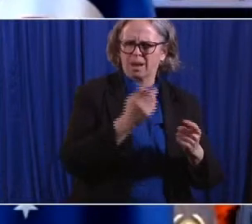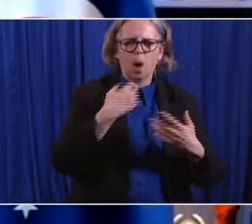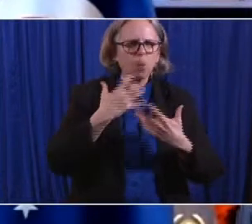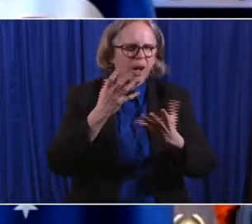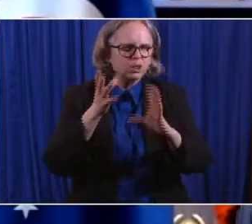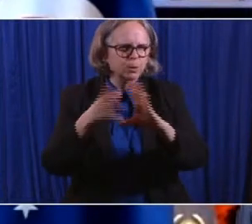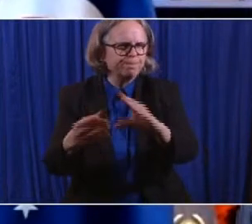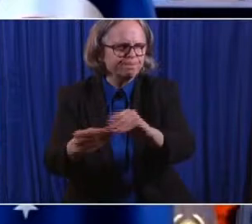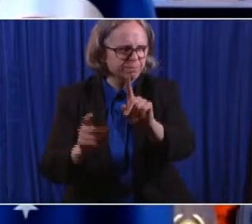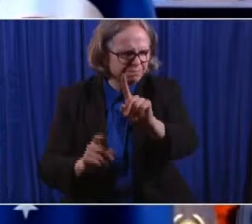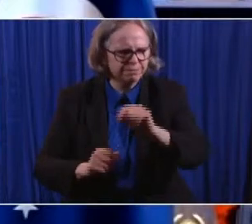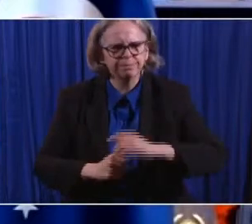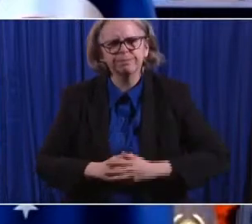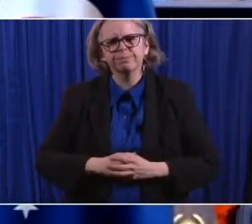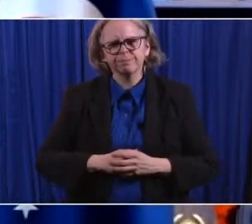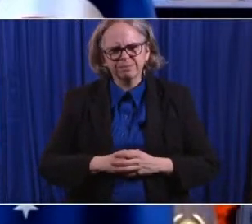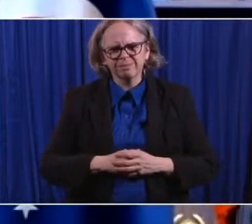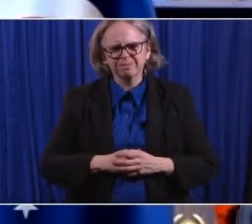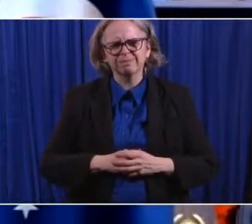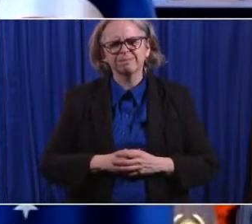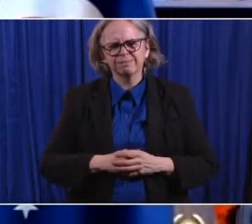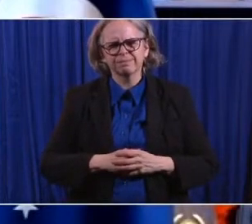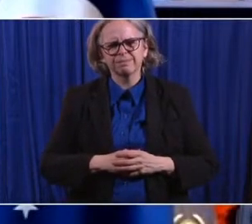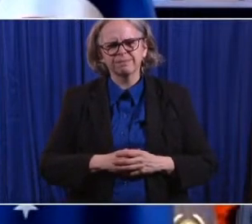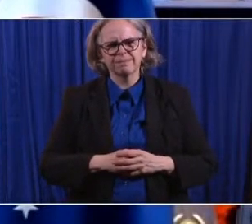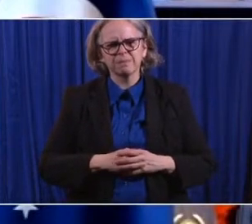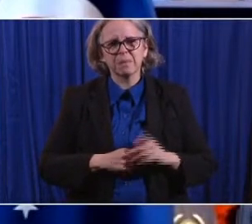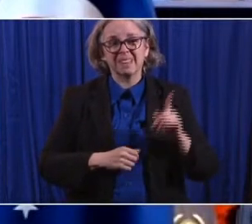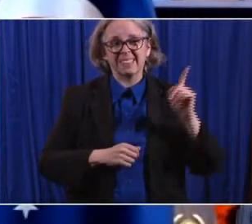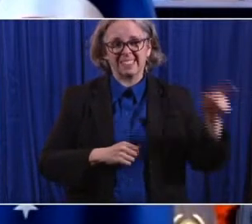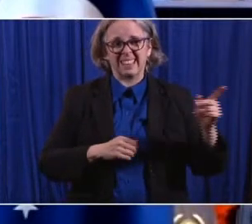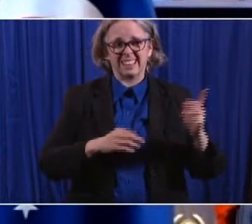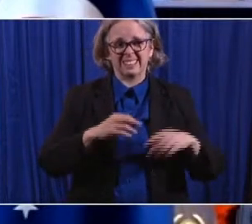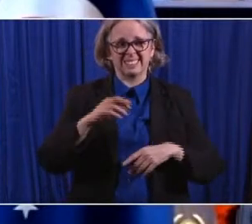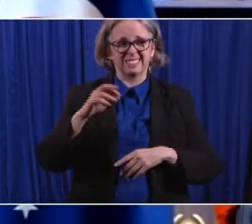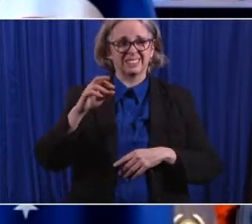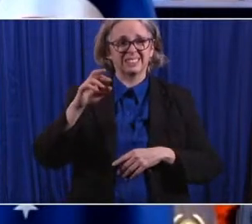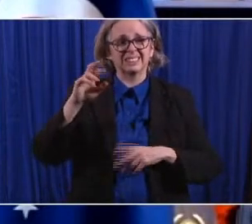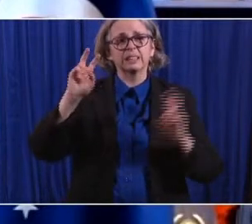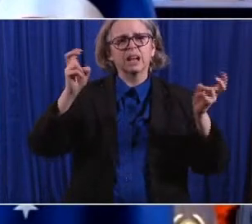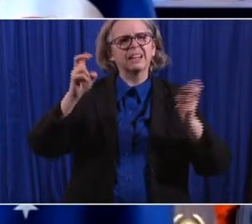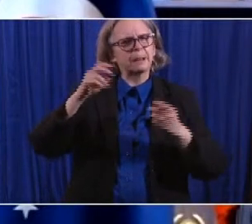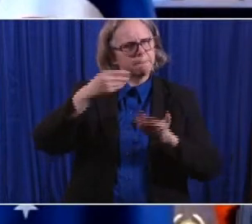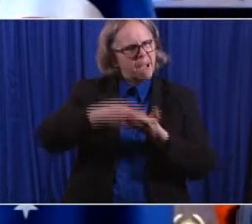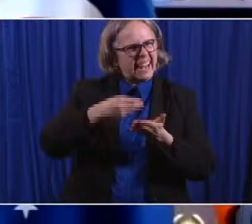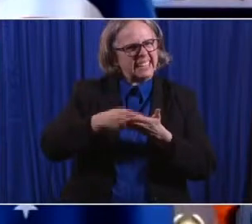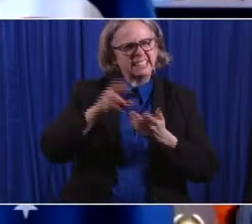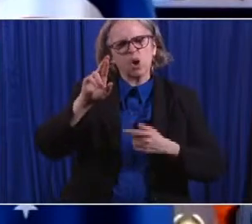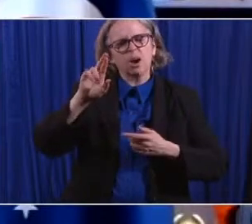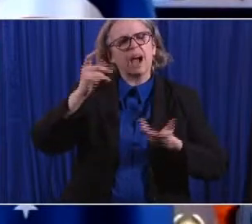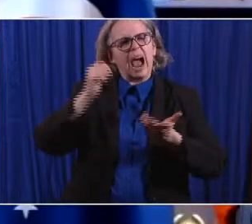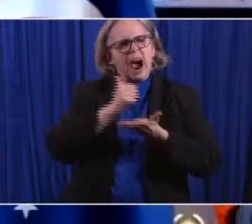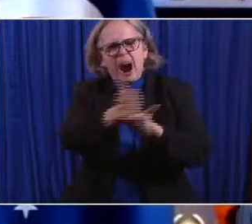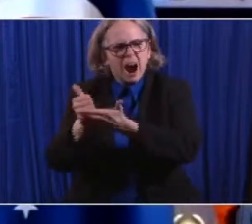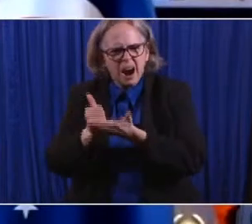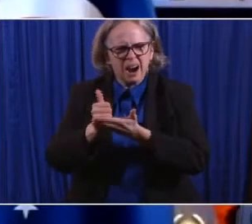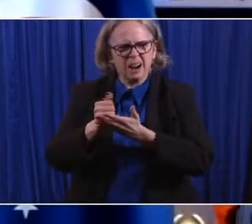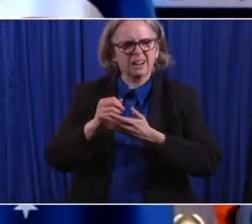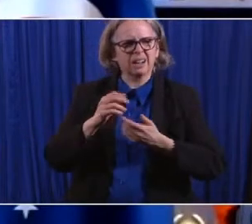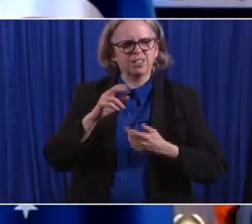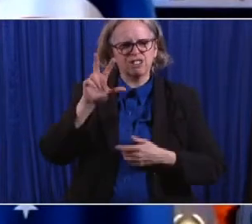and that's the fact that the relief bill, which provides $350 billion to state and local